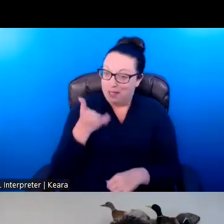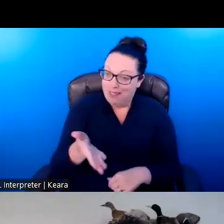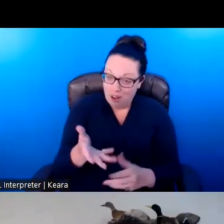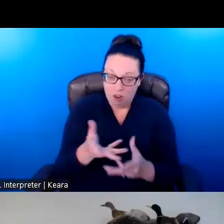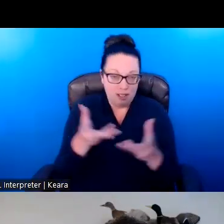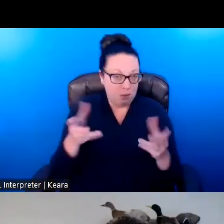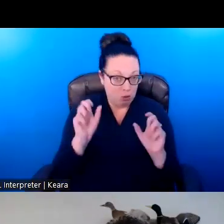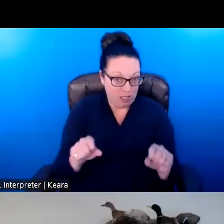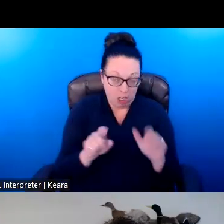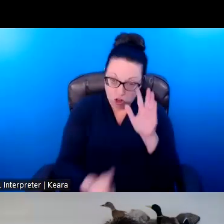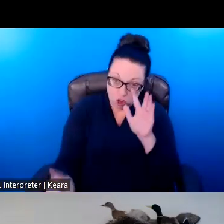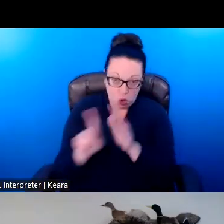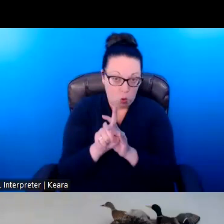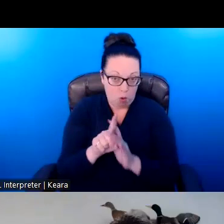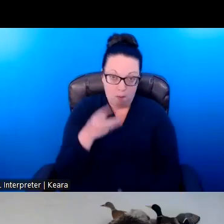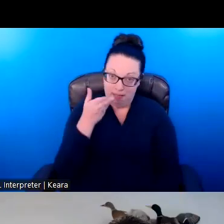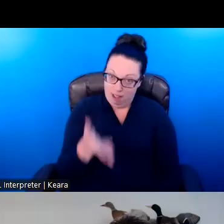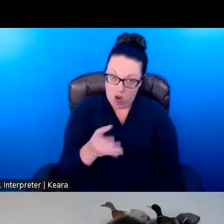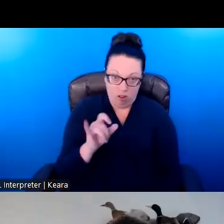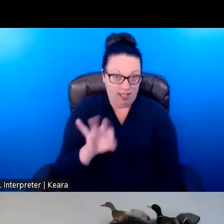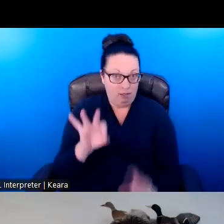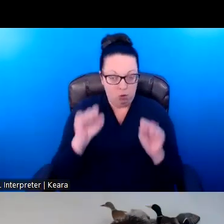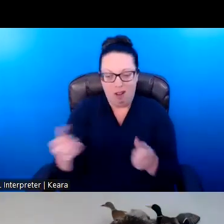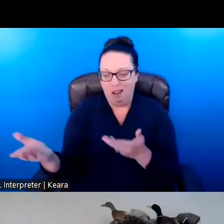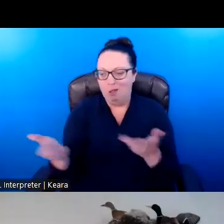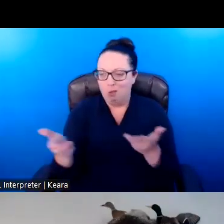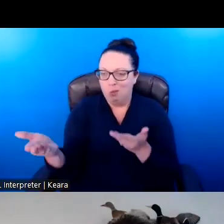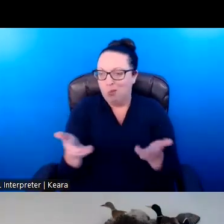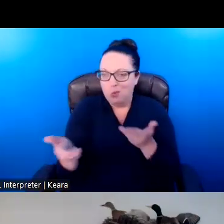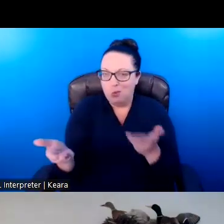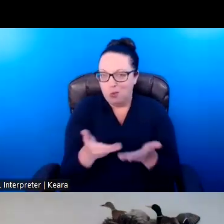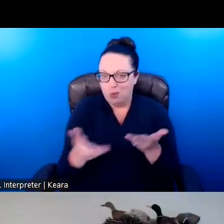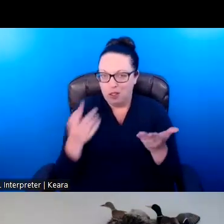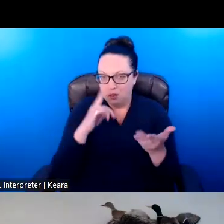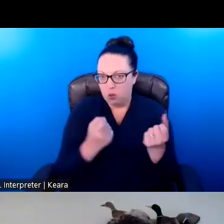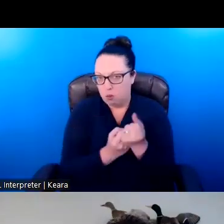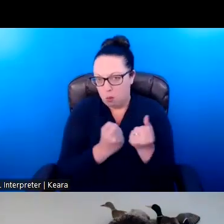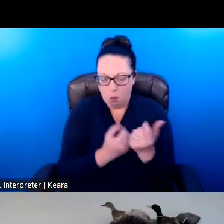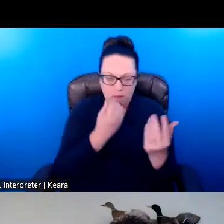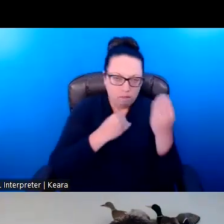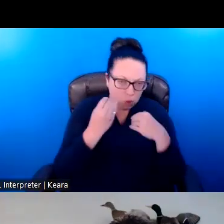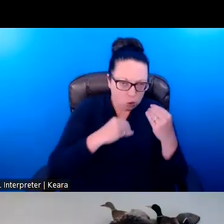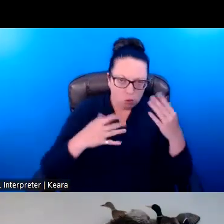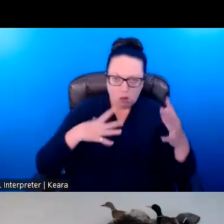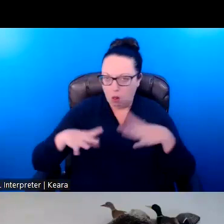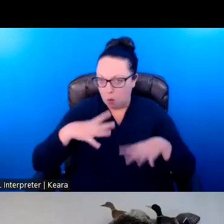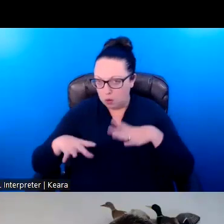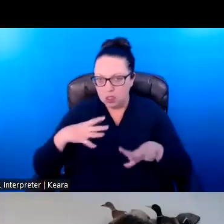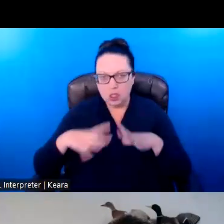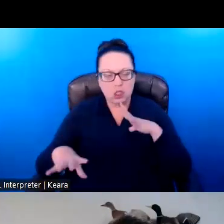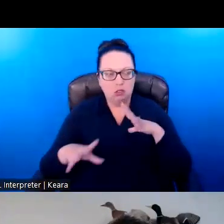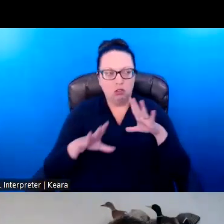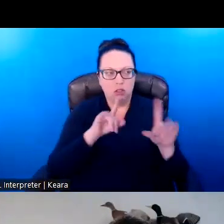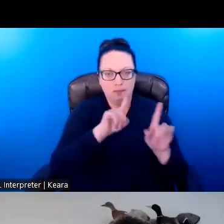can. Show up there if you can, bringing little things to support the person, food, clothing. Trying to talk to